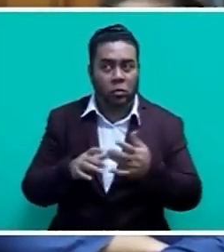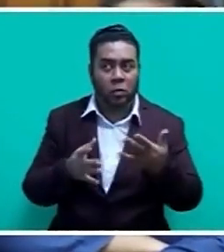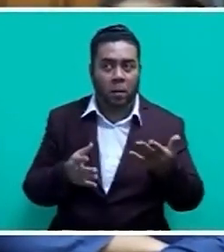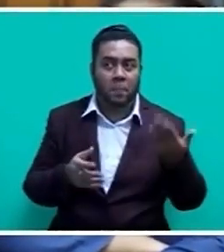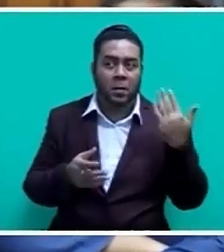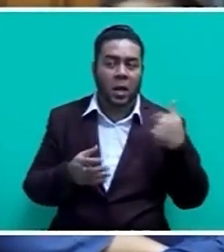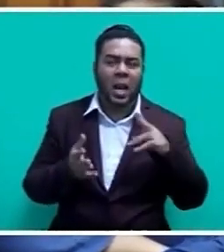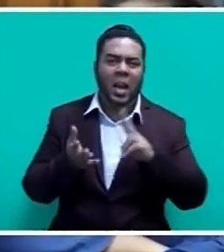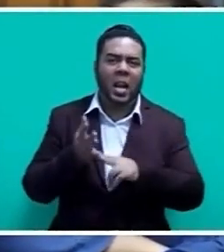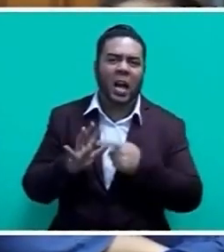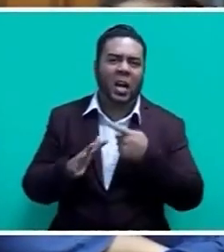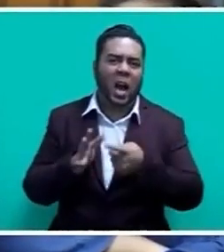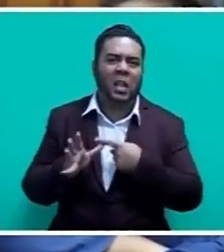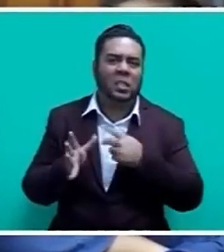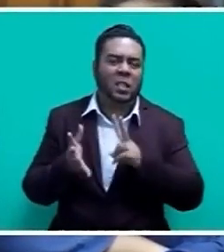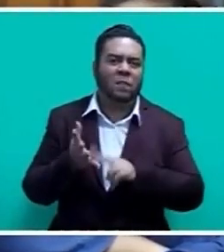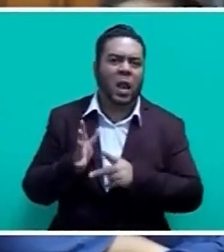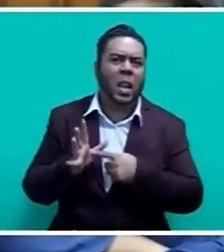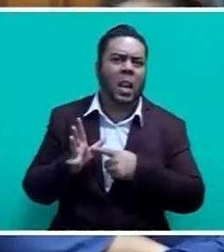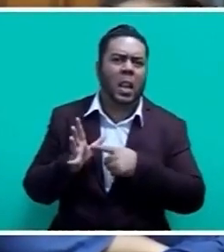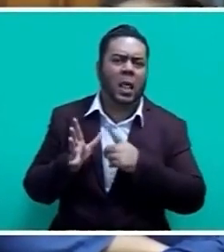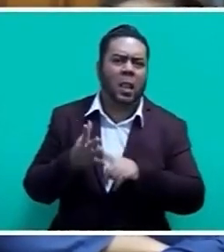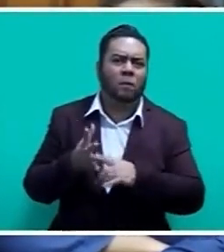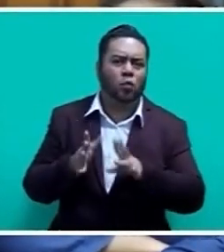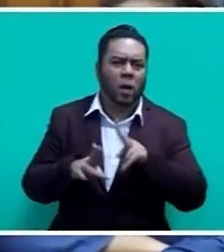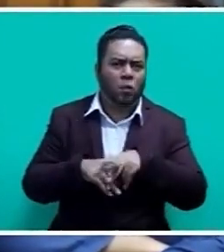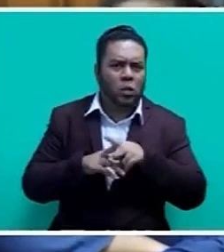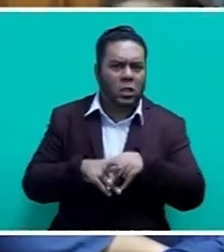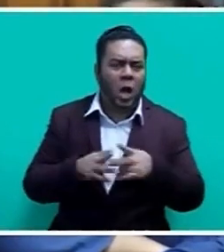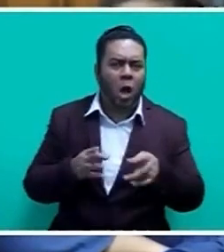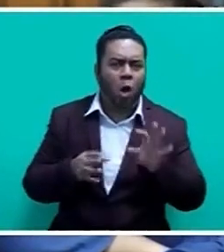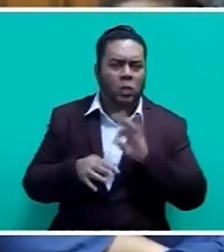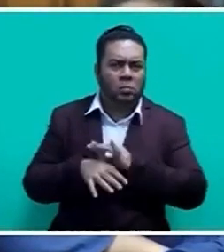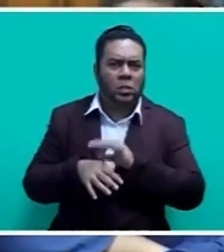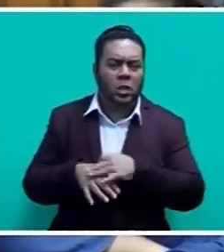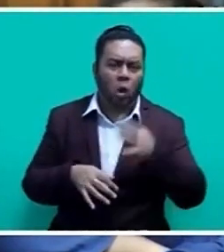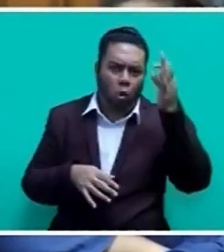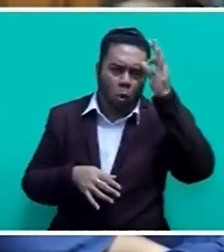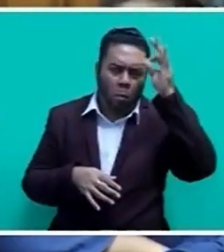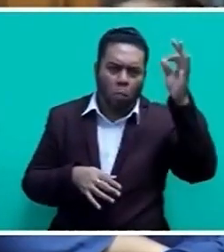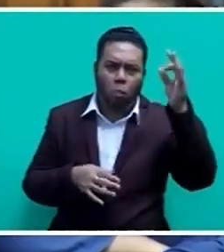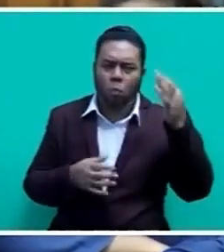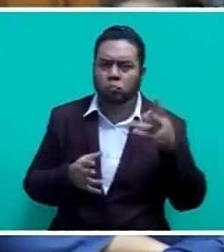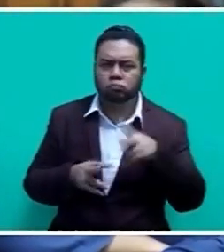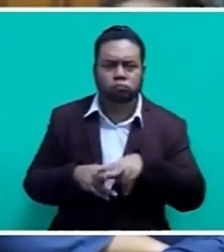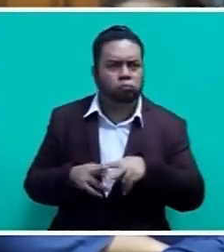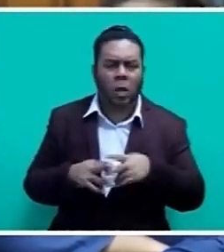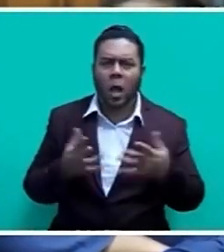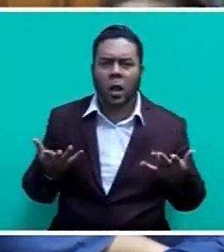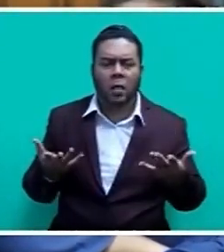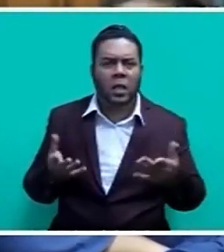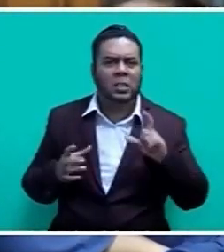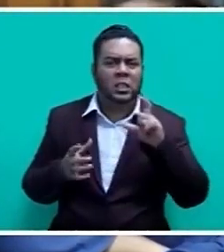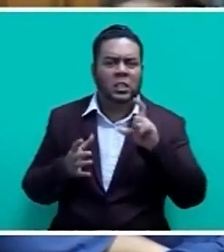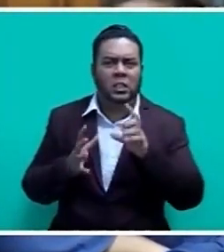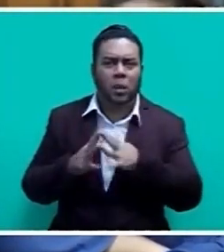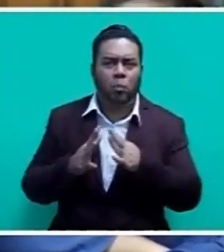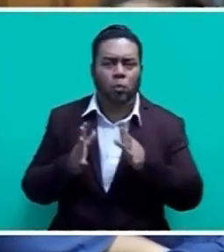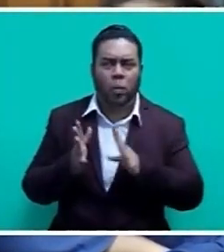government built Nakasi Health Centre, Wildlife Health Centre, Navos Hospital, KRC, Rotuma, the renovation is CWM,